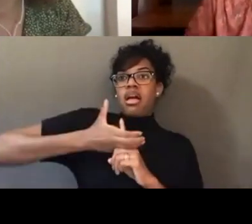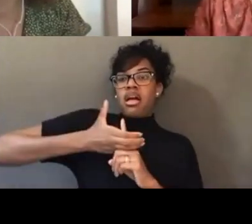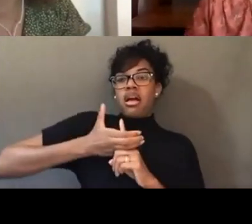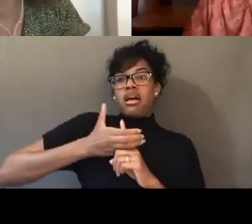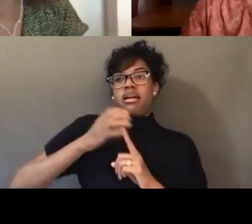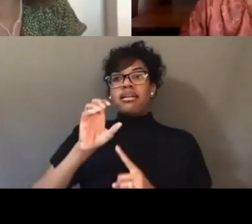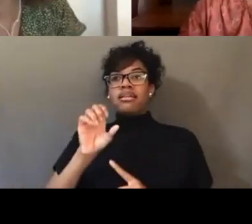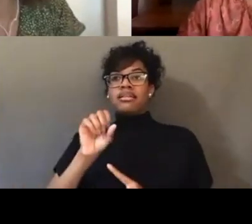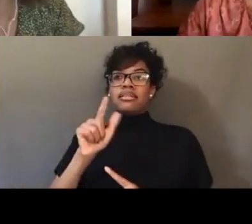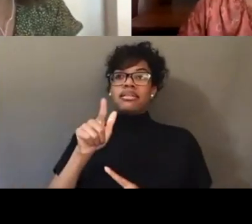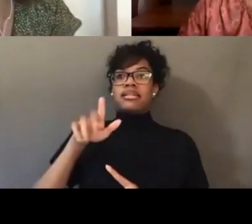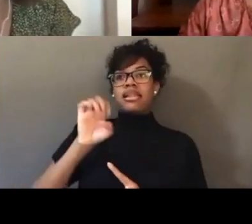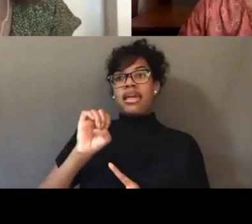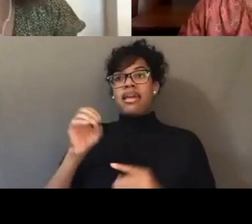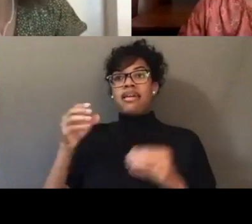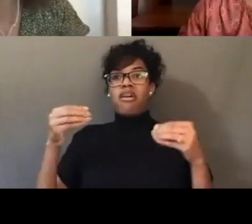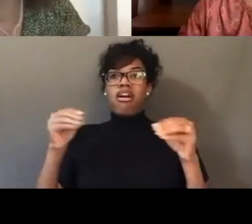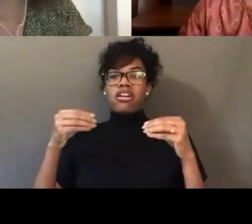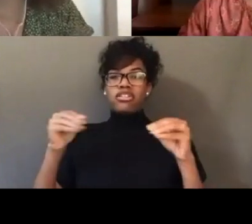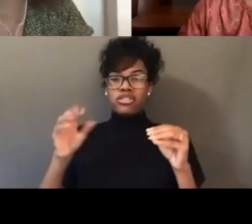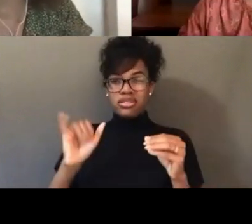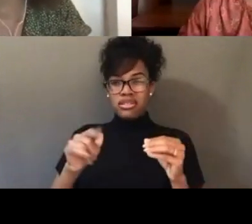some of those cues.